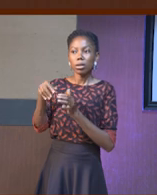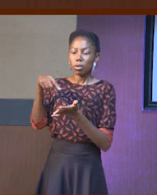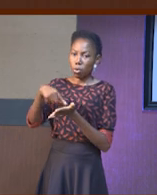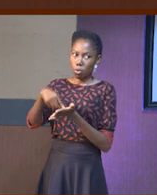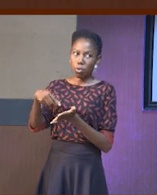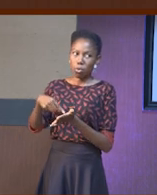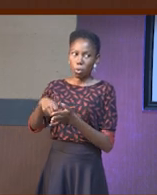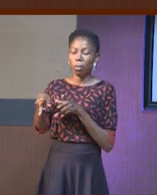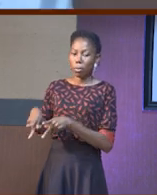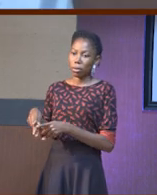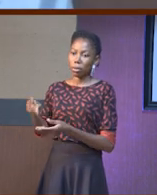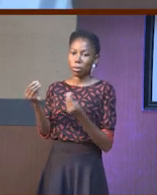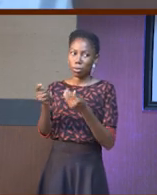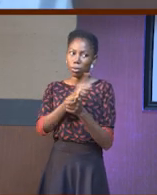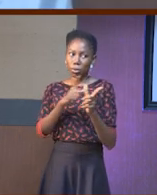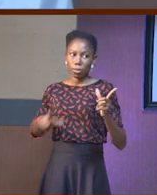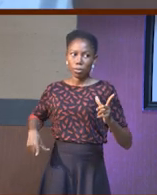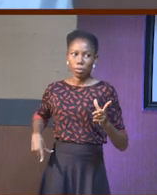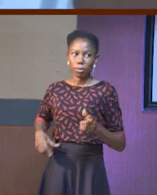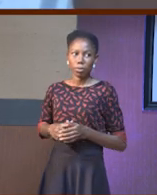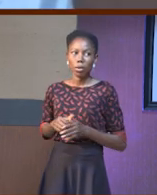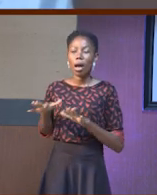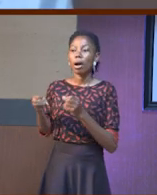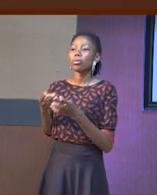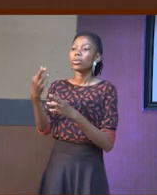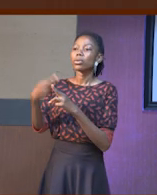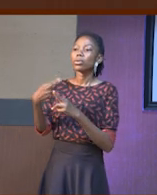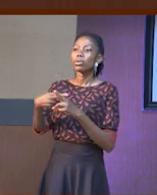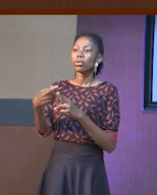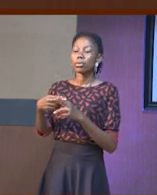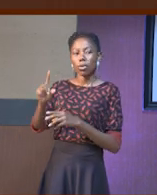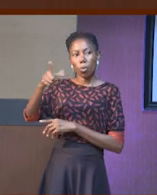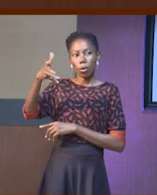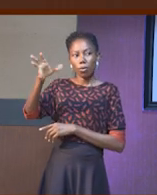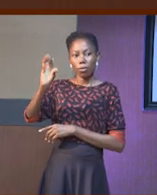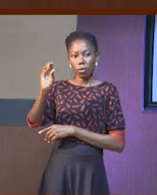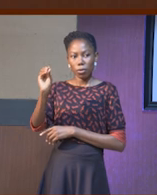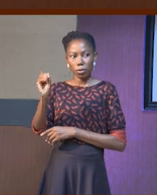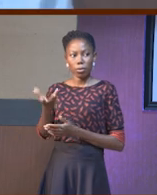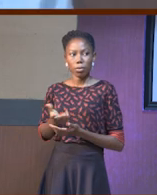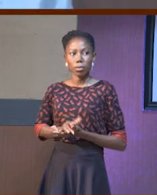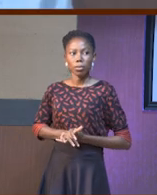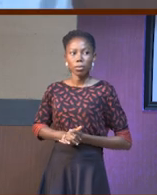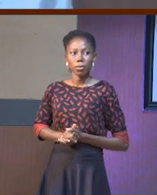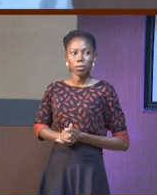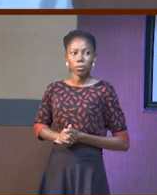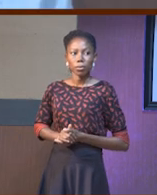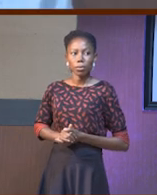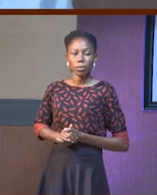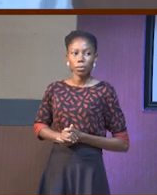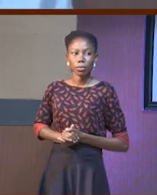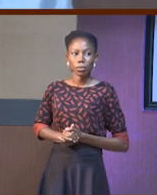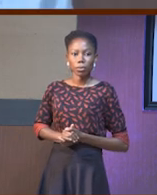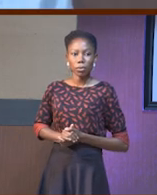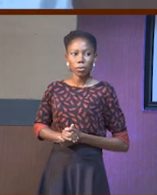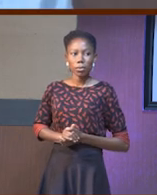owing. Yes. Okay. So it's something you can... How much is your rent over there? 150. Okay, so it's something you can work out with the landlord.